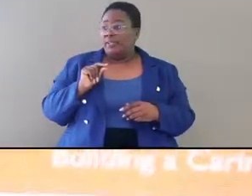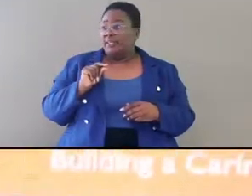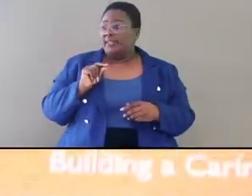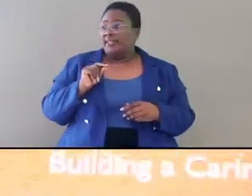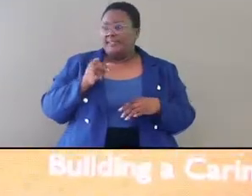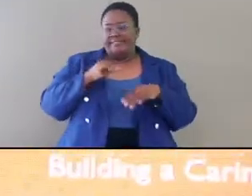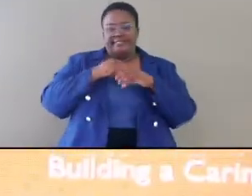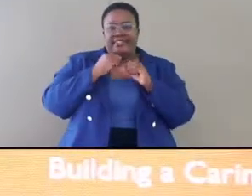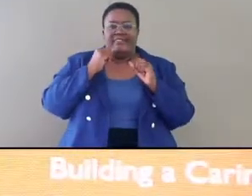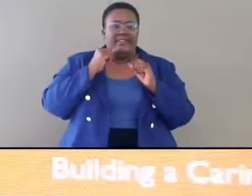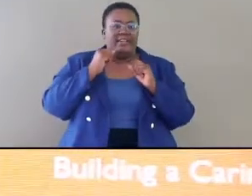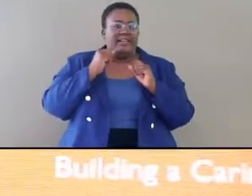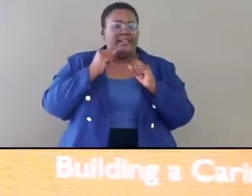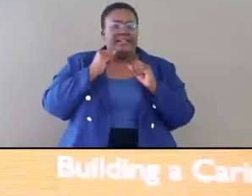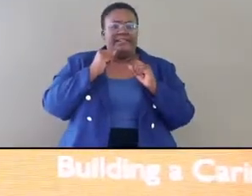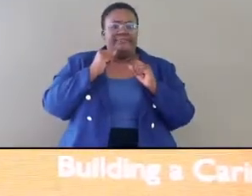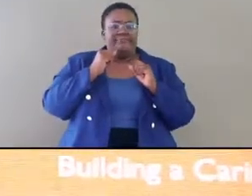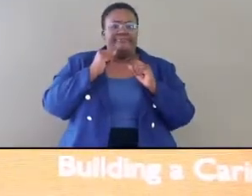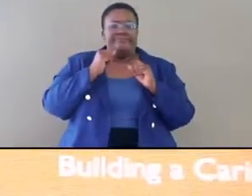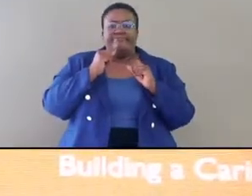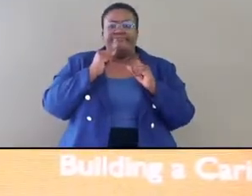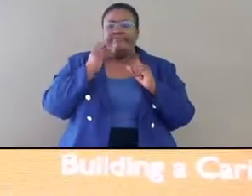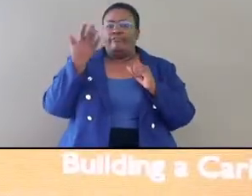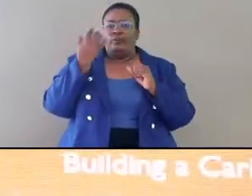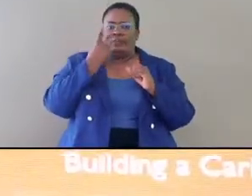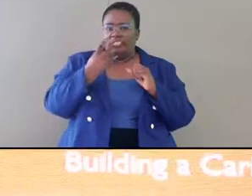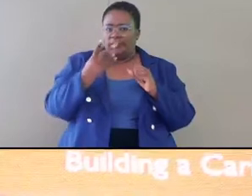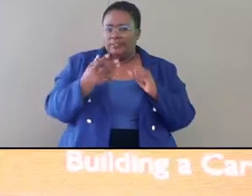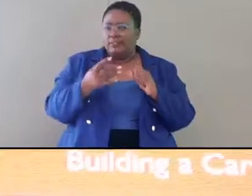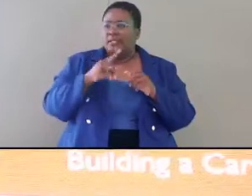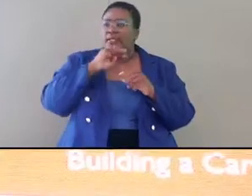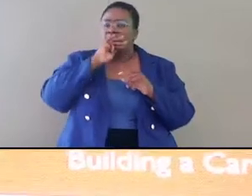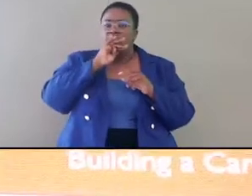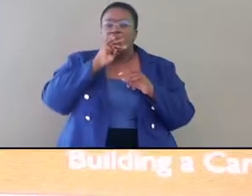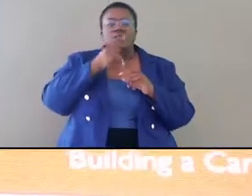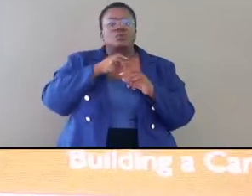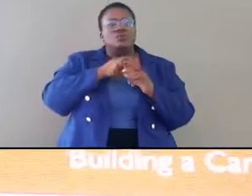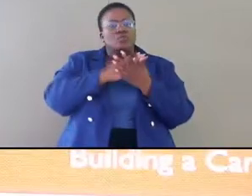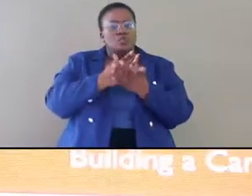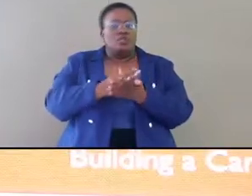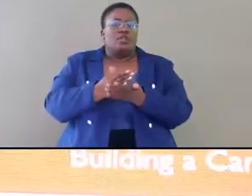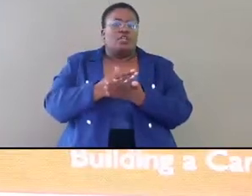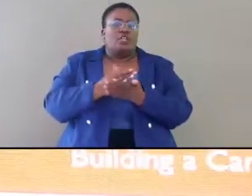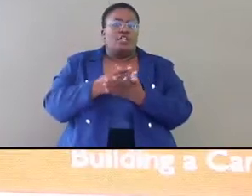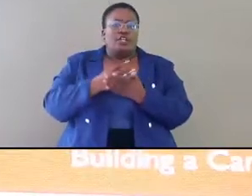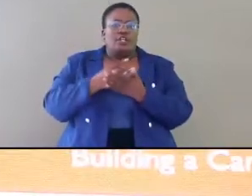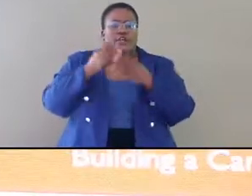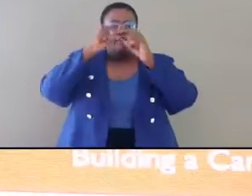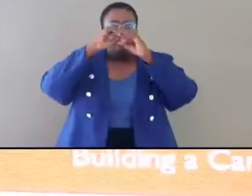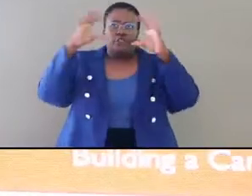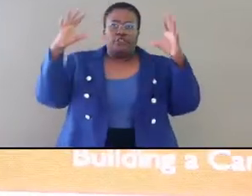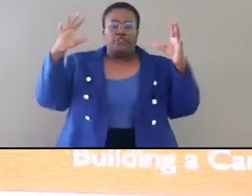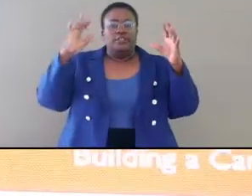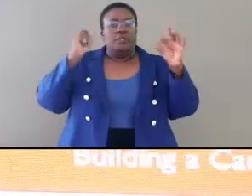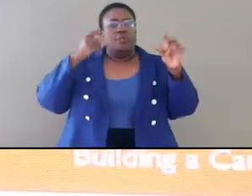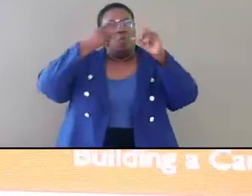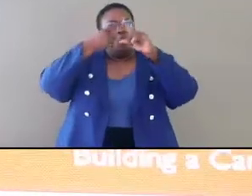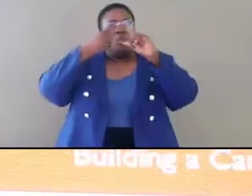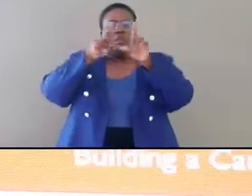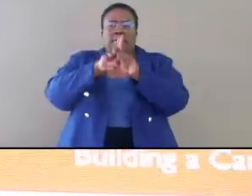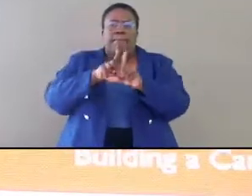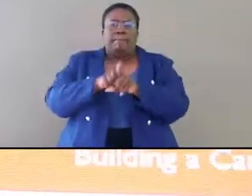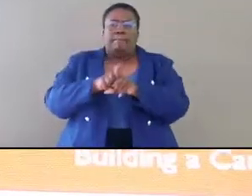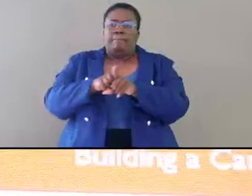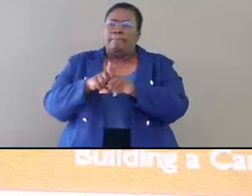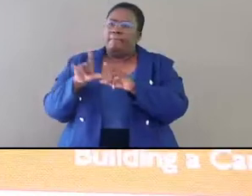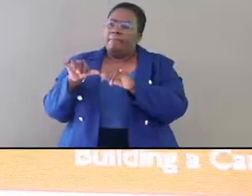kind. And it just shows that we share a vision, we have a common goal, and